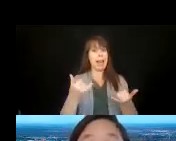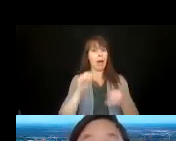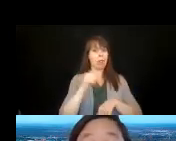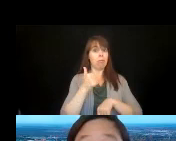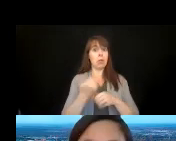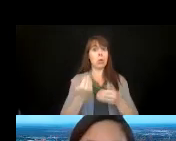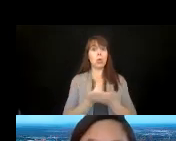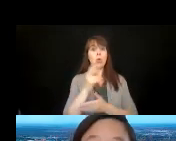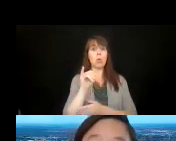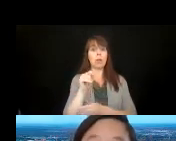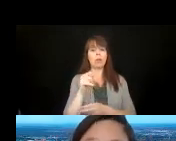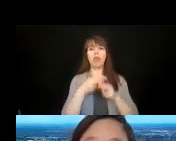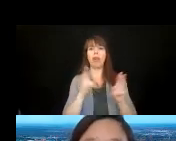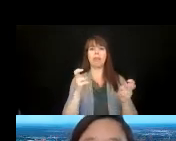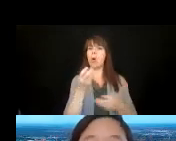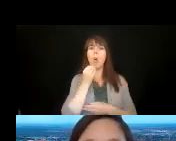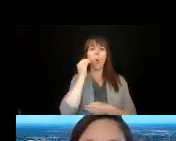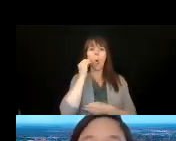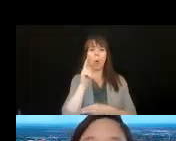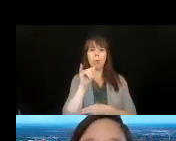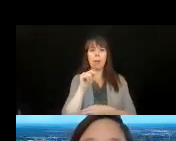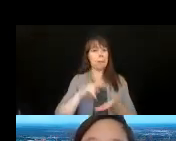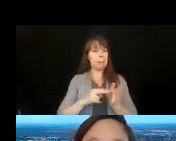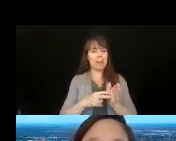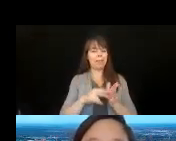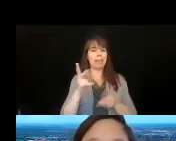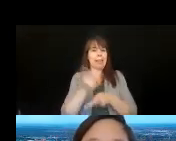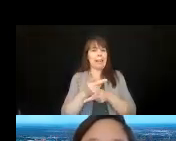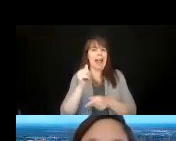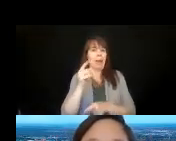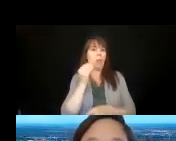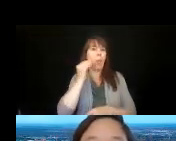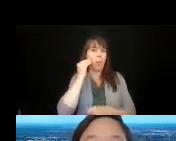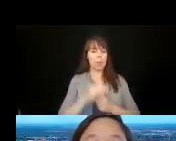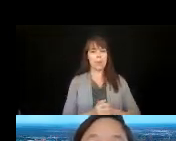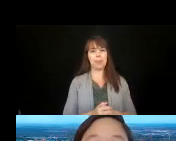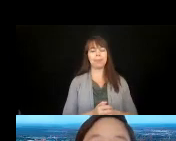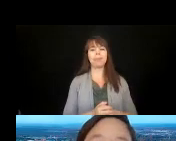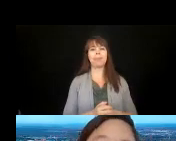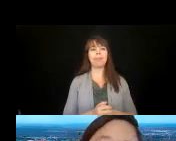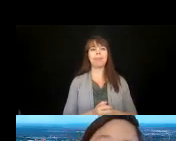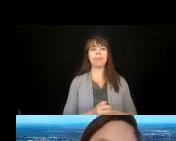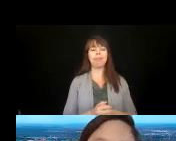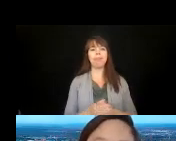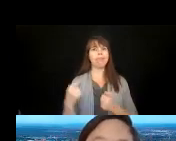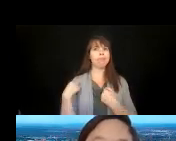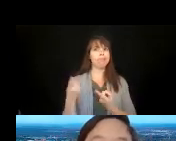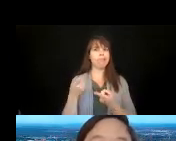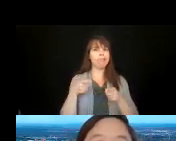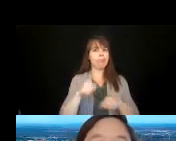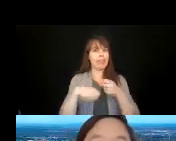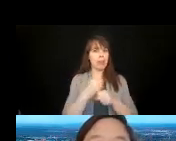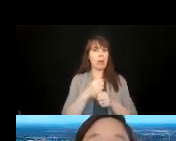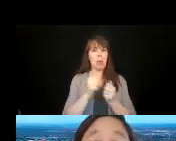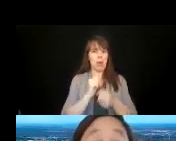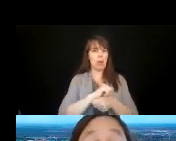called the home unit, and that is hospital care at home. Next slide. So over the last year with COVID, we have